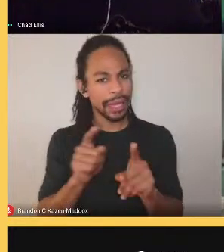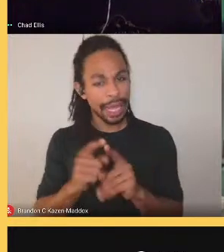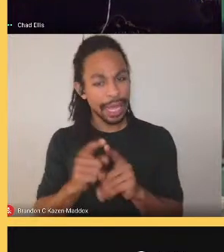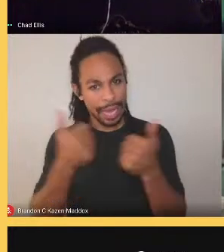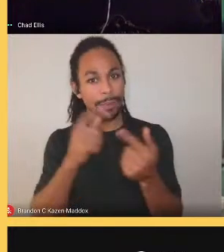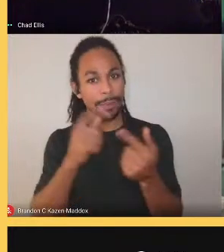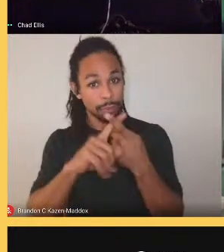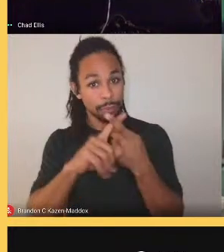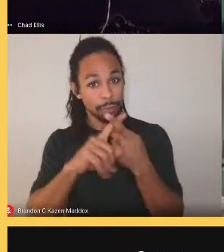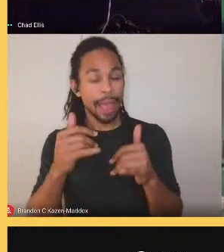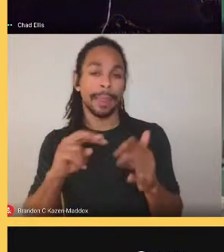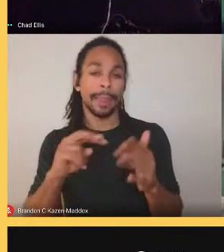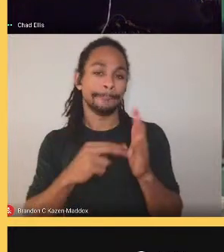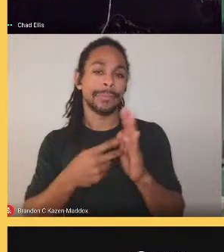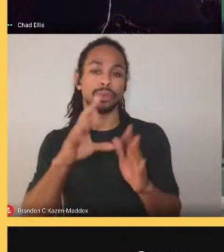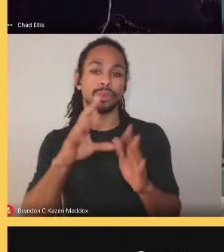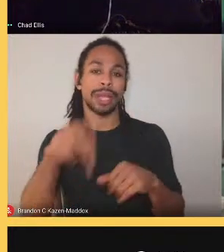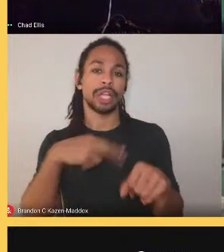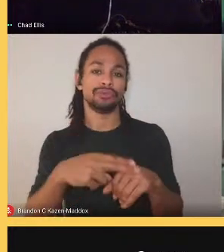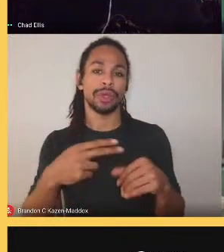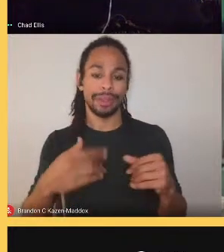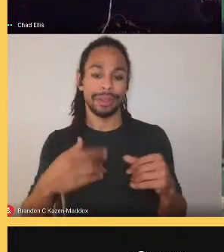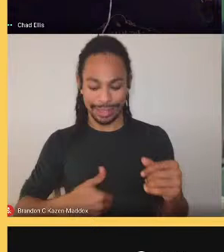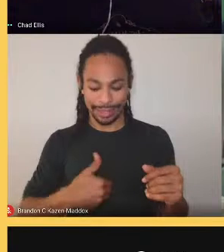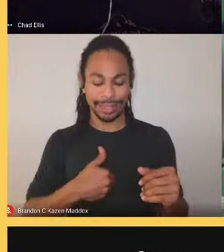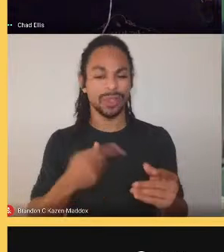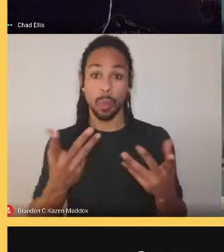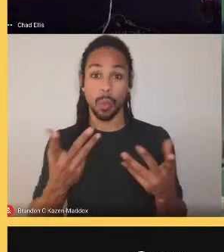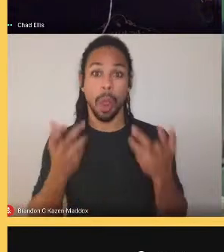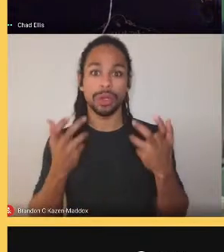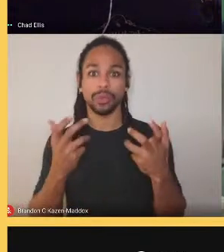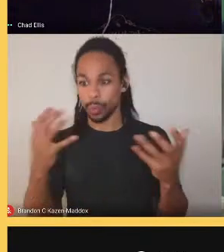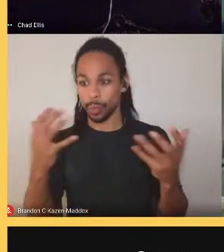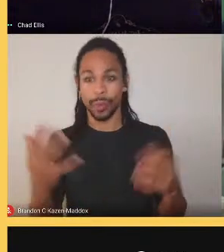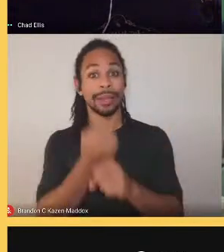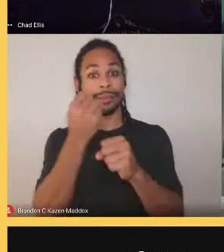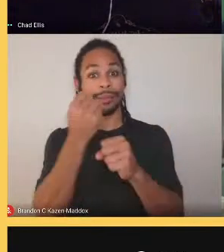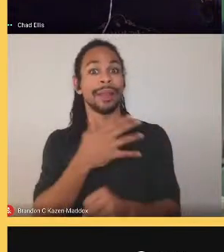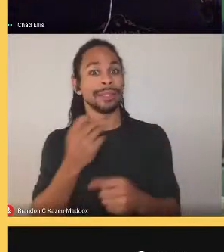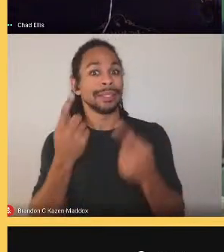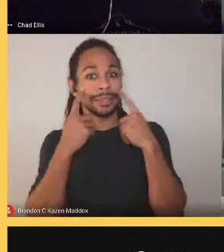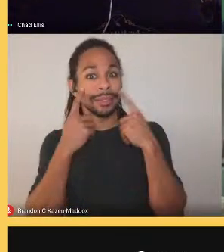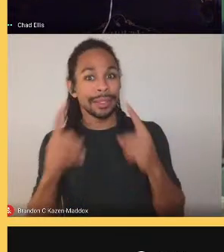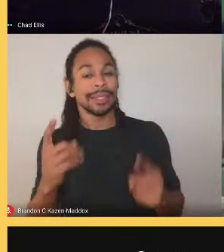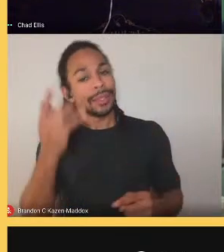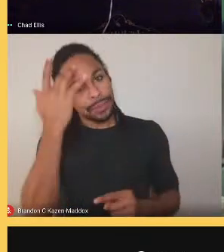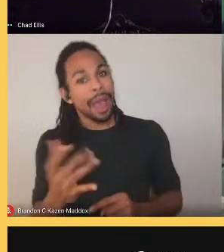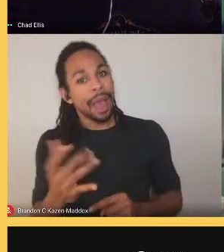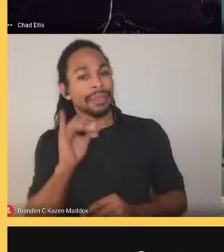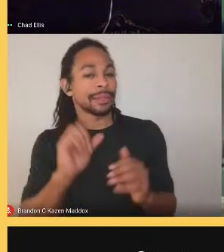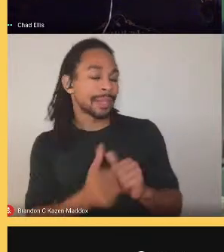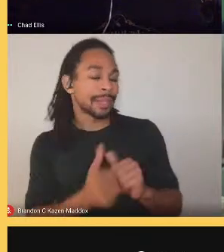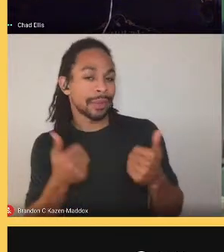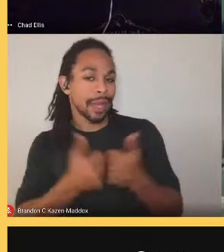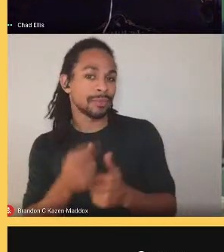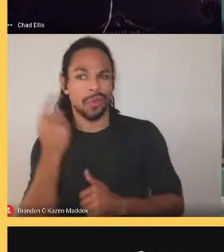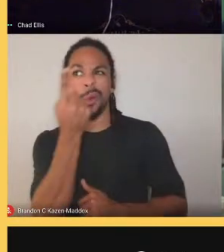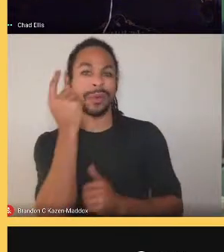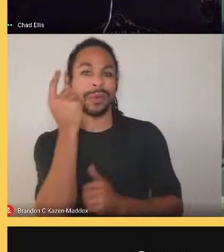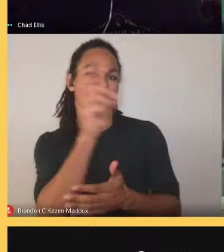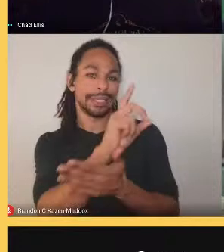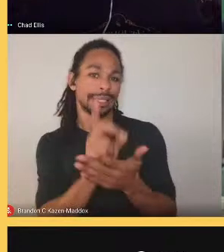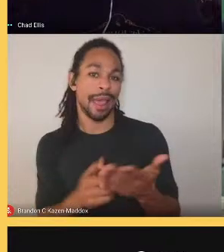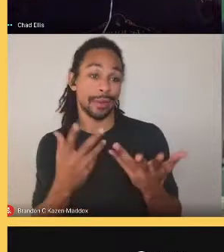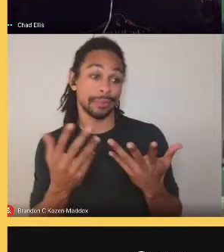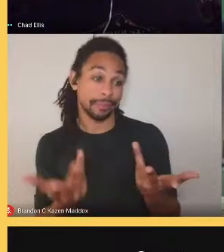to succeed, because that's how the games are almost always designed. That's literally like the point of calling something a